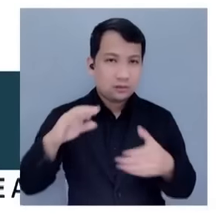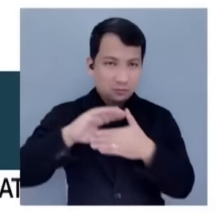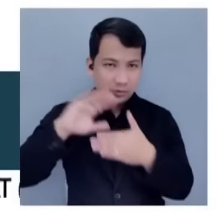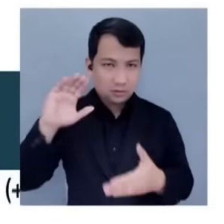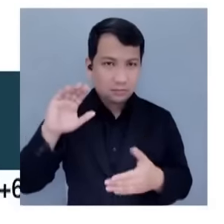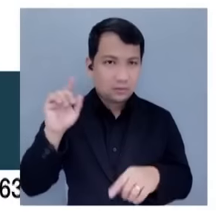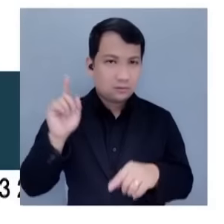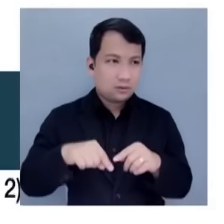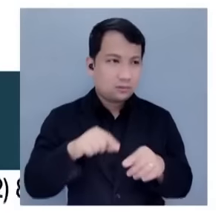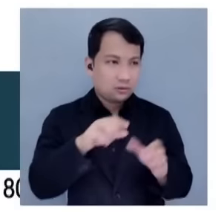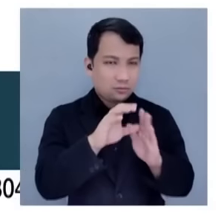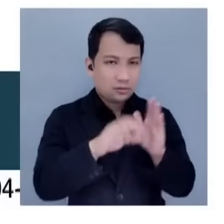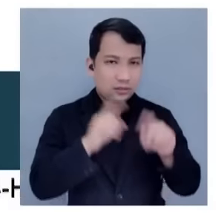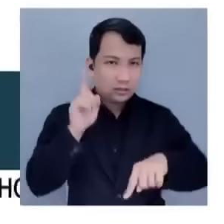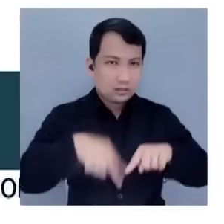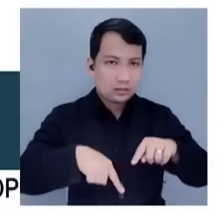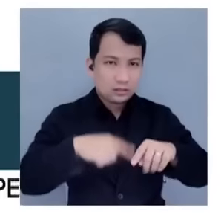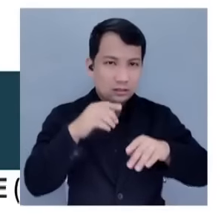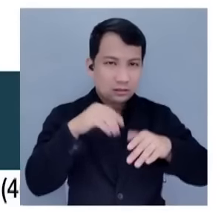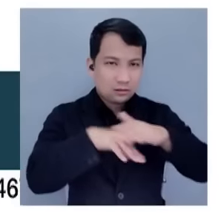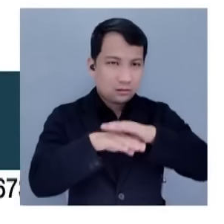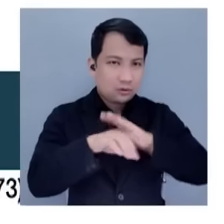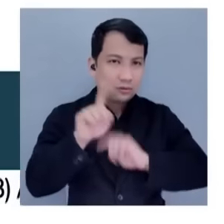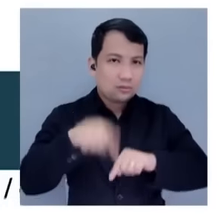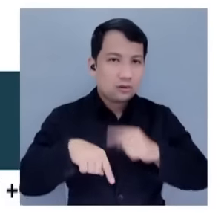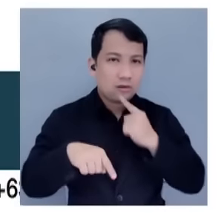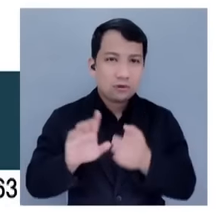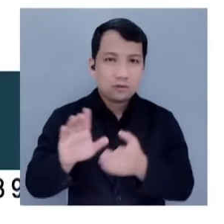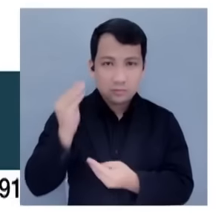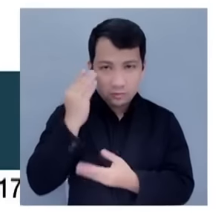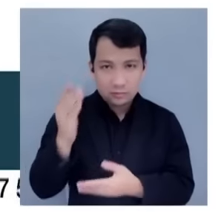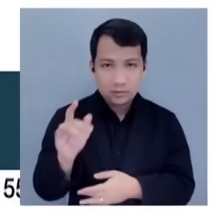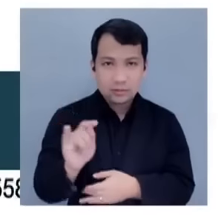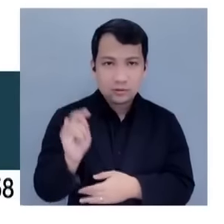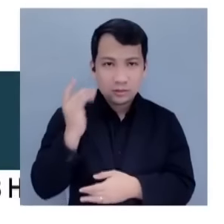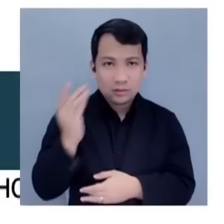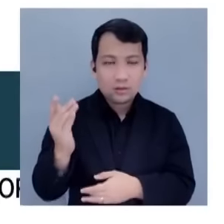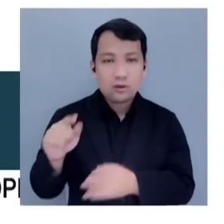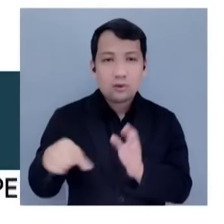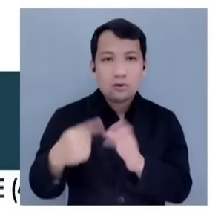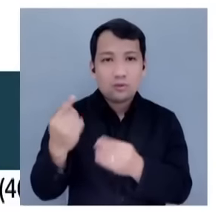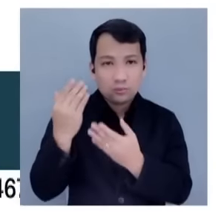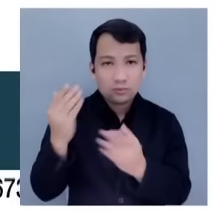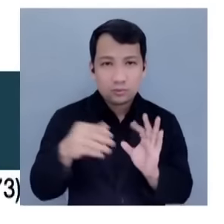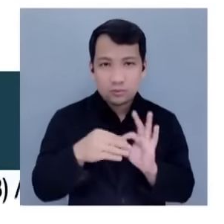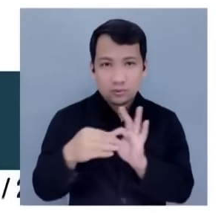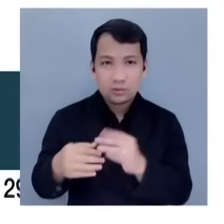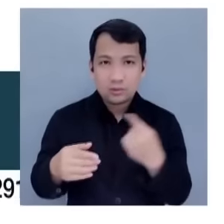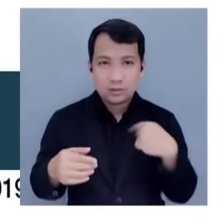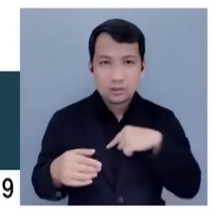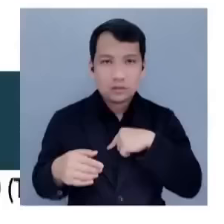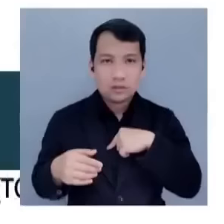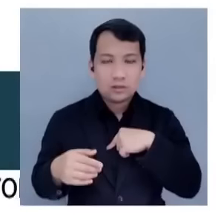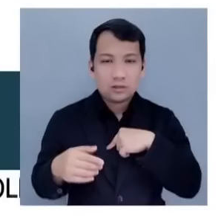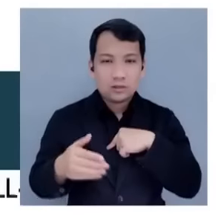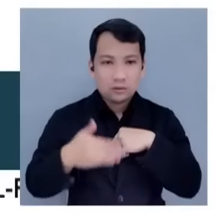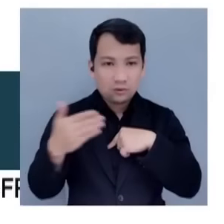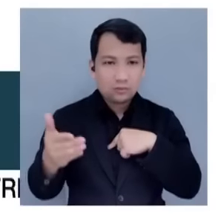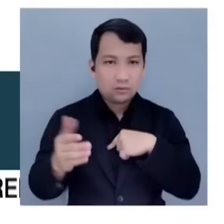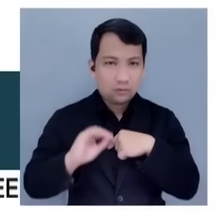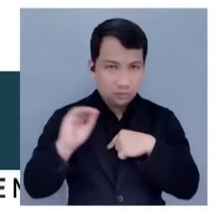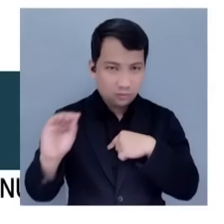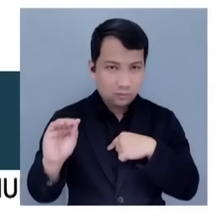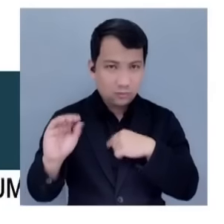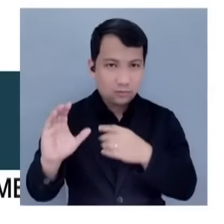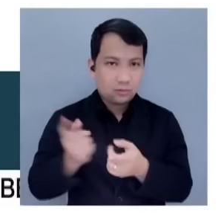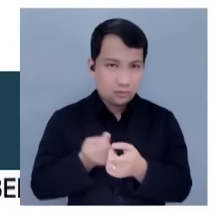can't access it. Do you know if YouTube was actually the one who took it down, or did the owner delete the